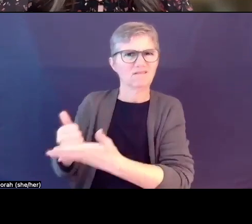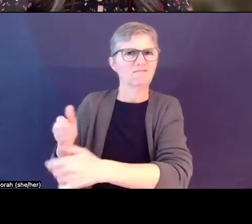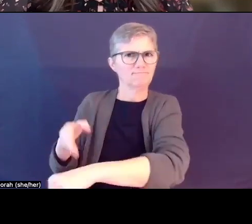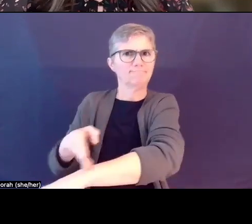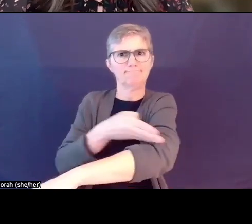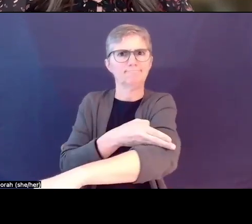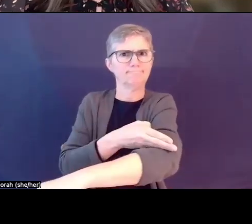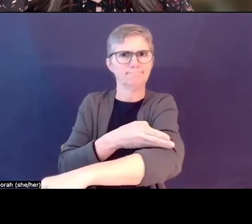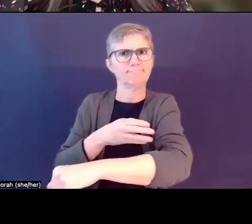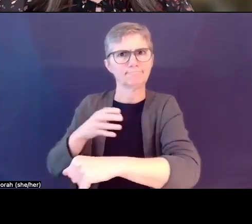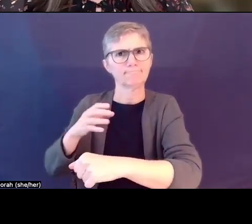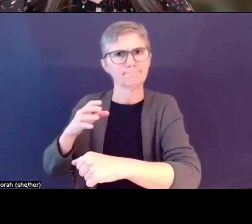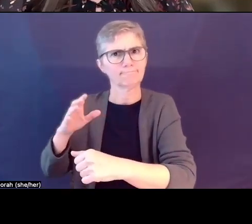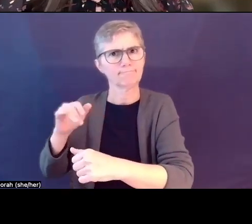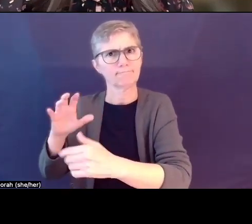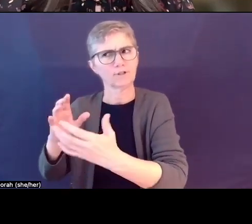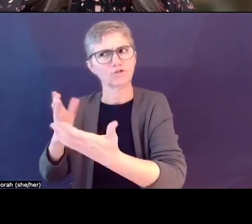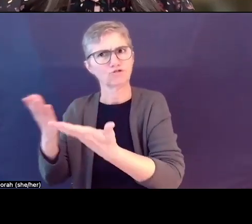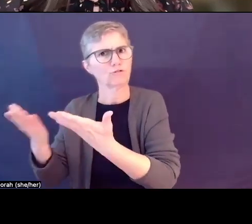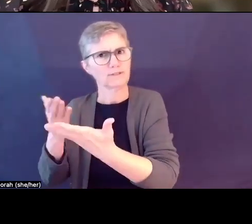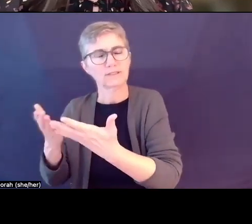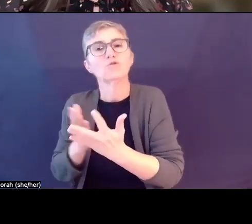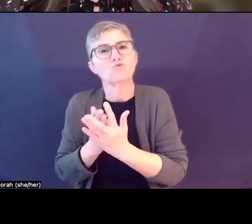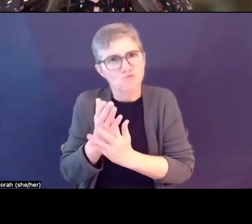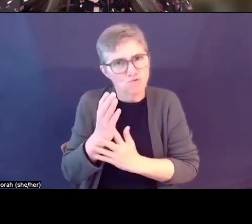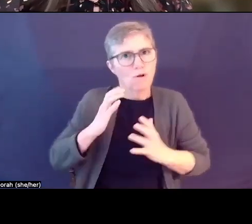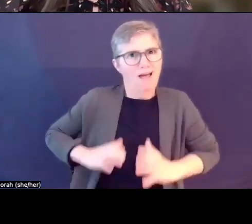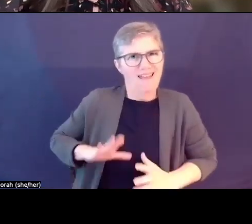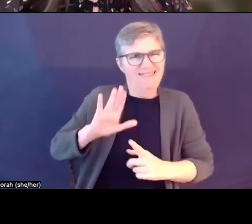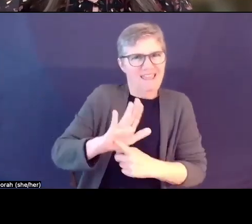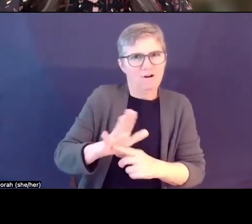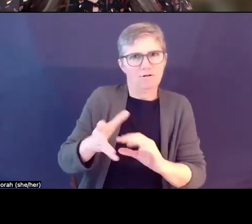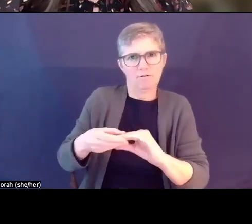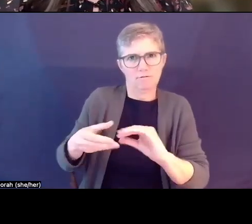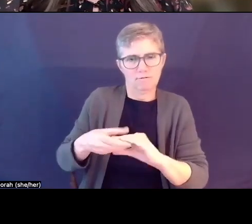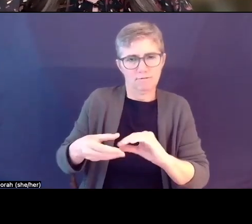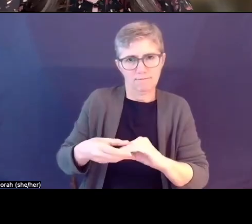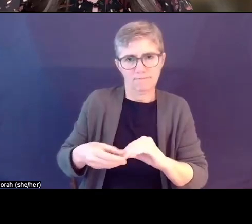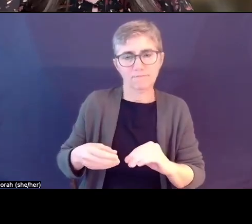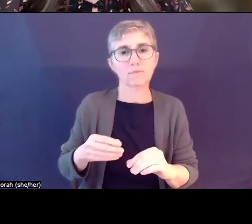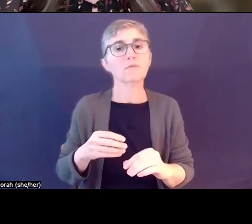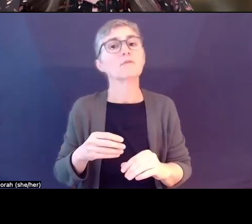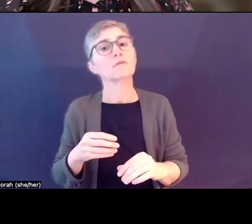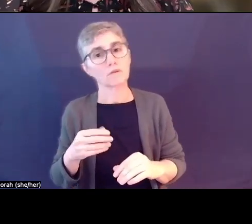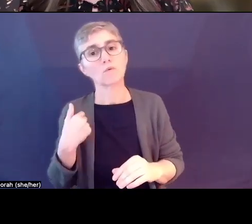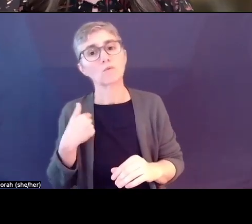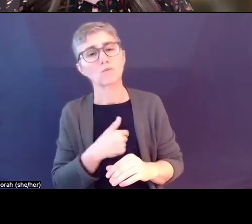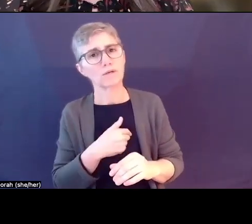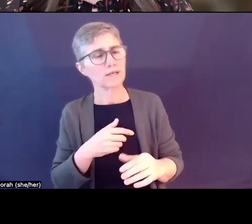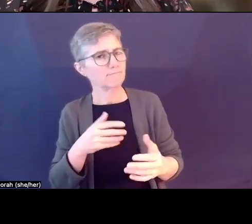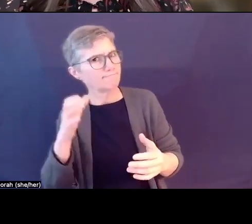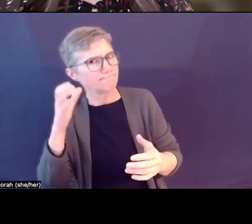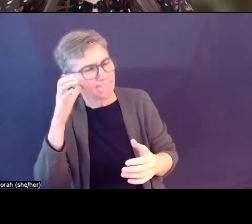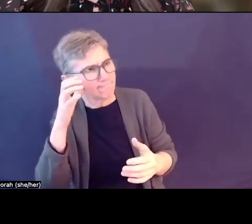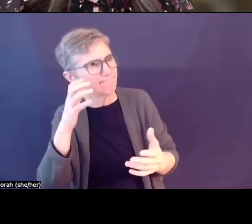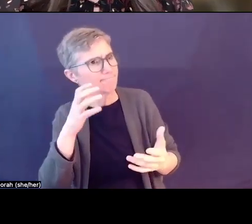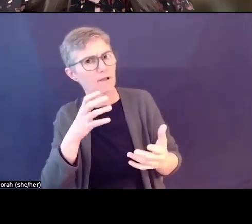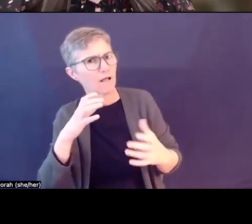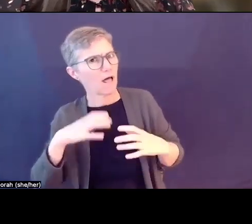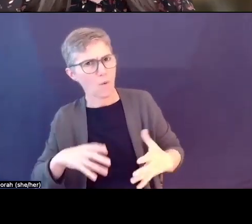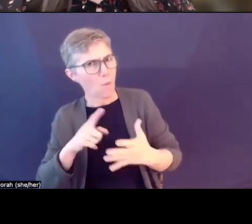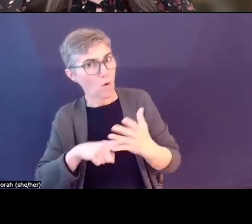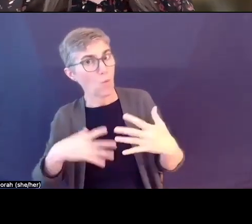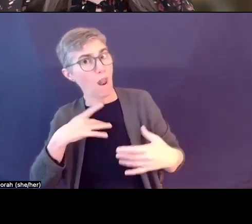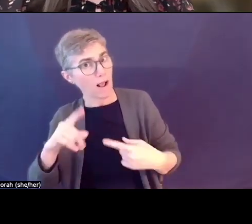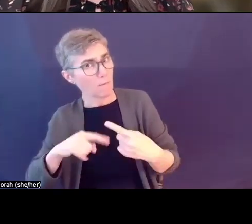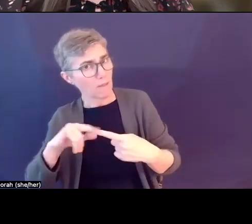clients themselves. We surveyed 76 support center clients on what they liked about the support centers,